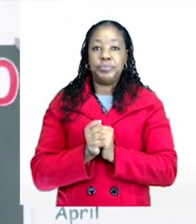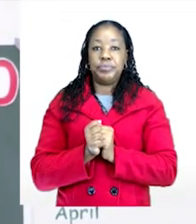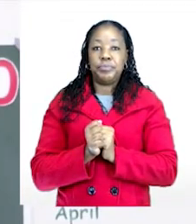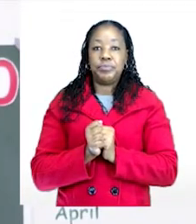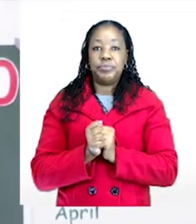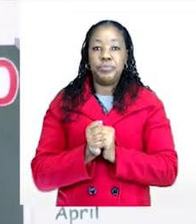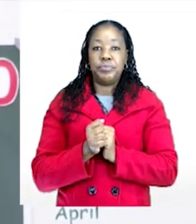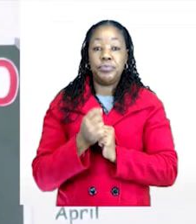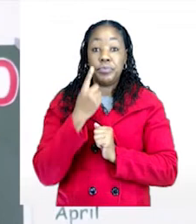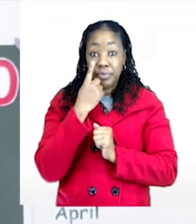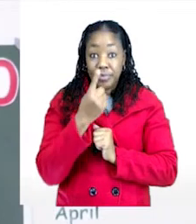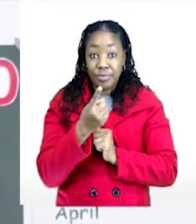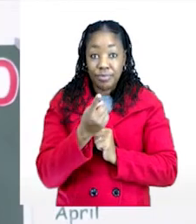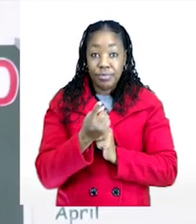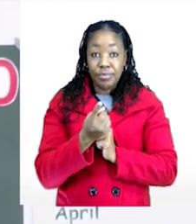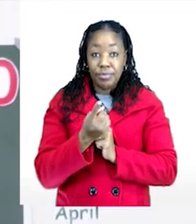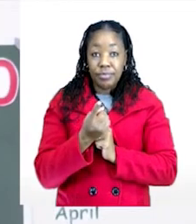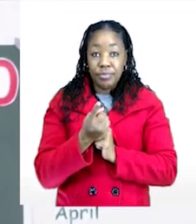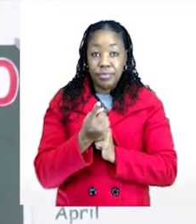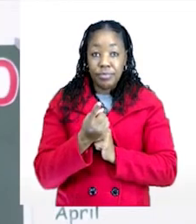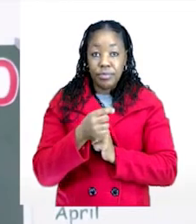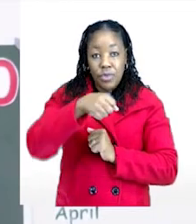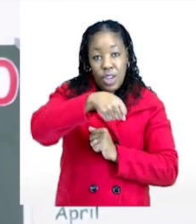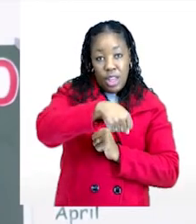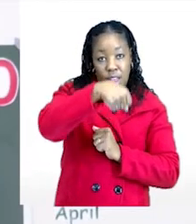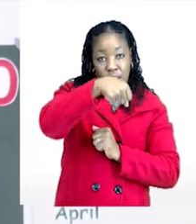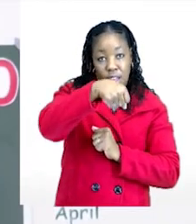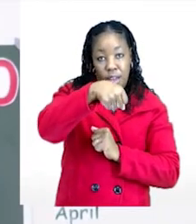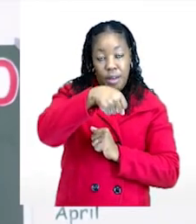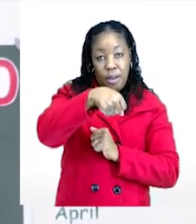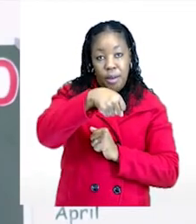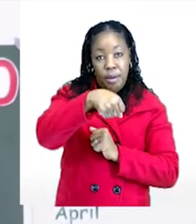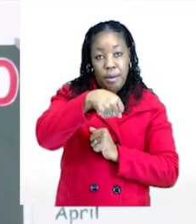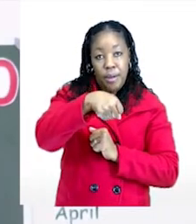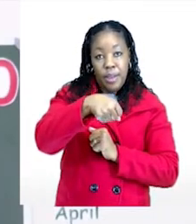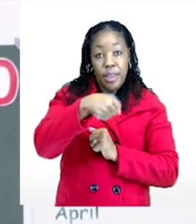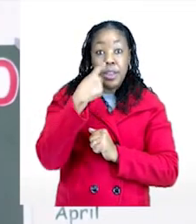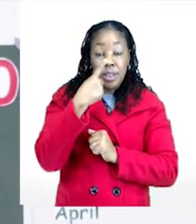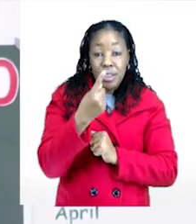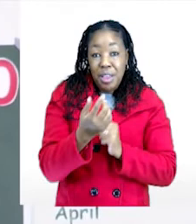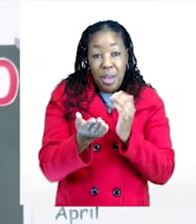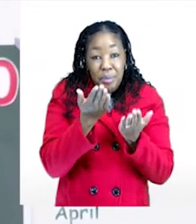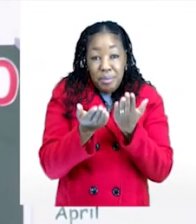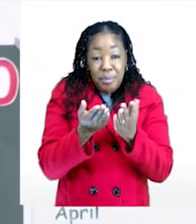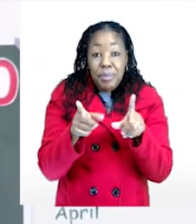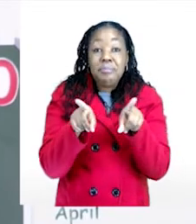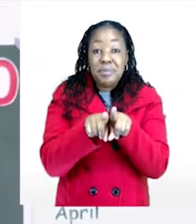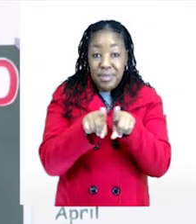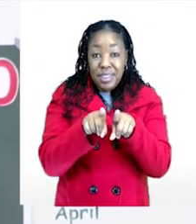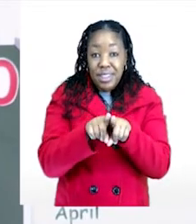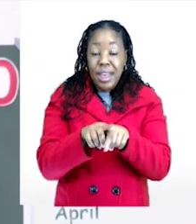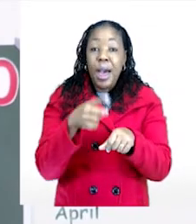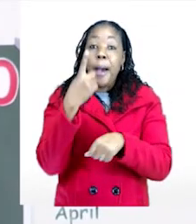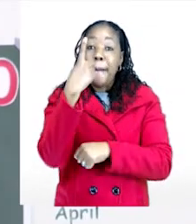look at these buckets, they look almost the same, but there is one bucket that